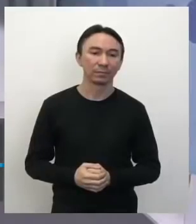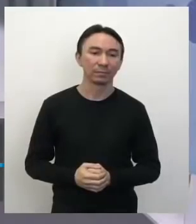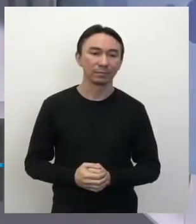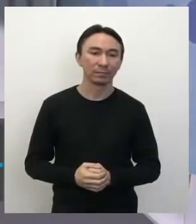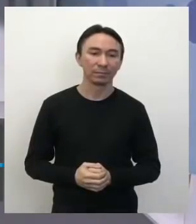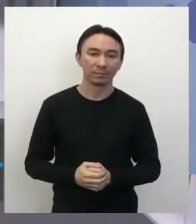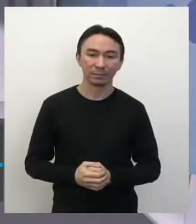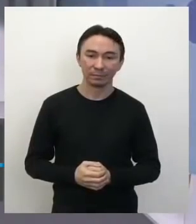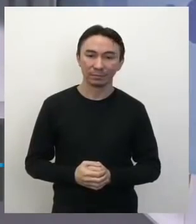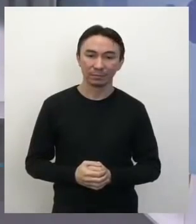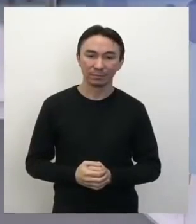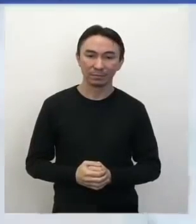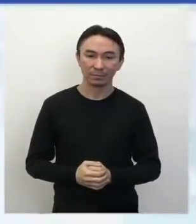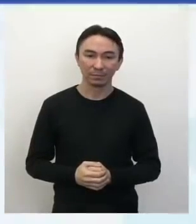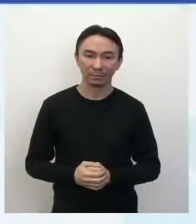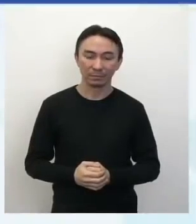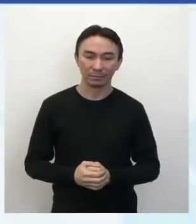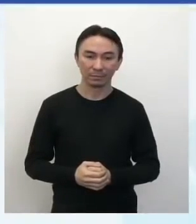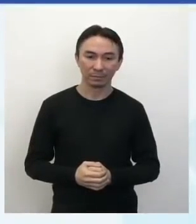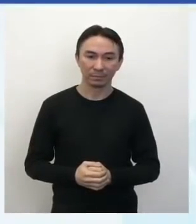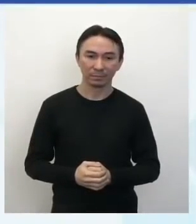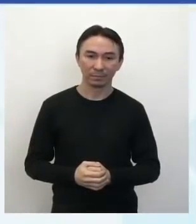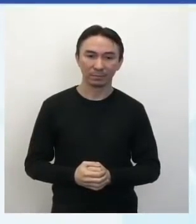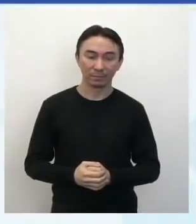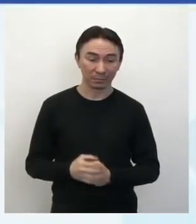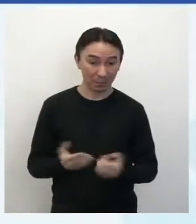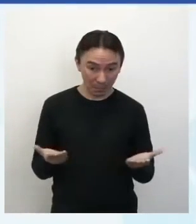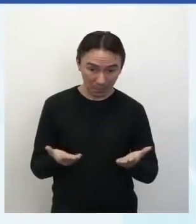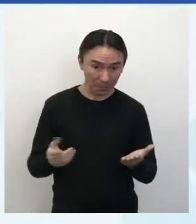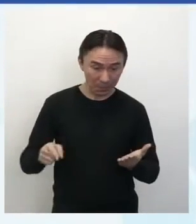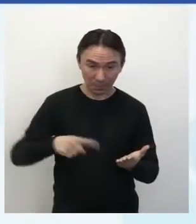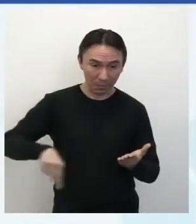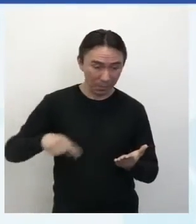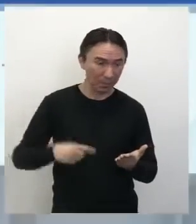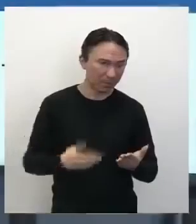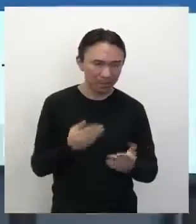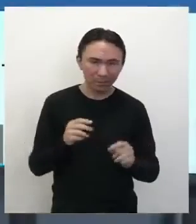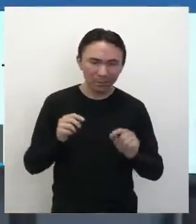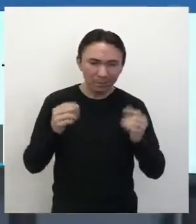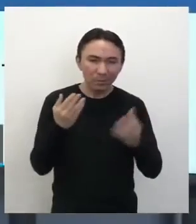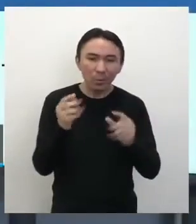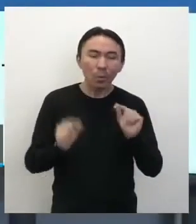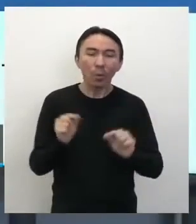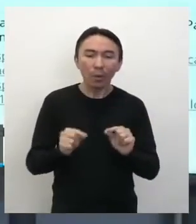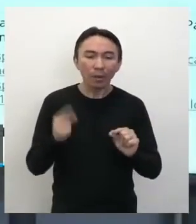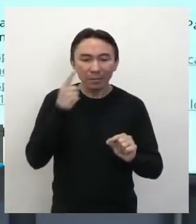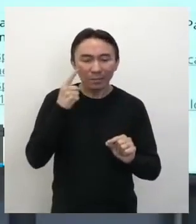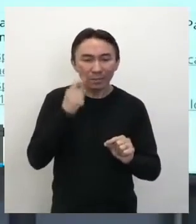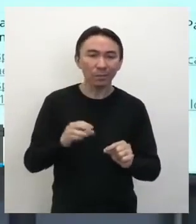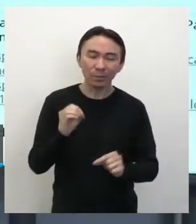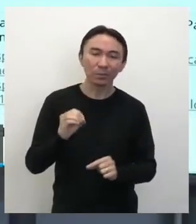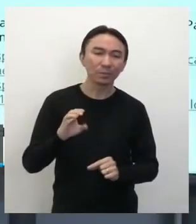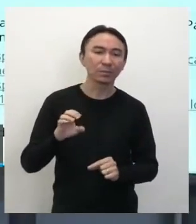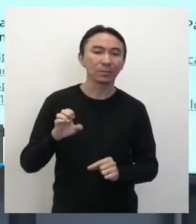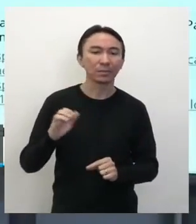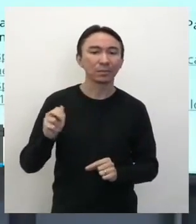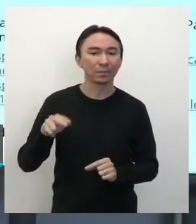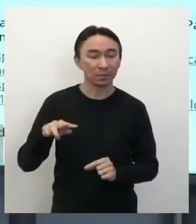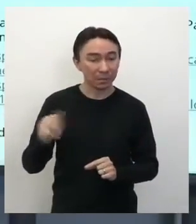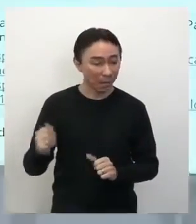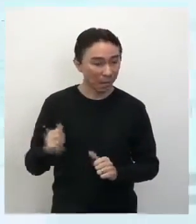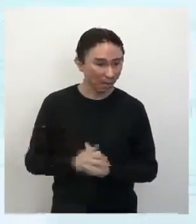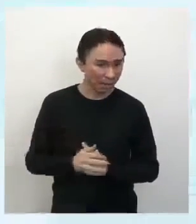Okay. Today's class is about Oceania. Hoje a gente vai falar da Oceania, né? Very interesting place.